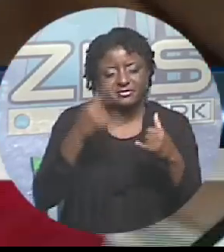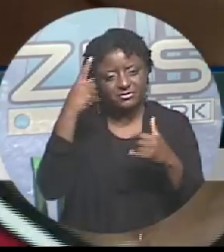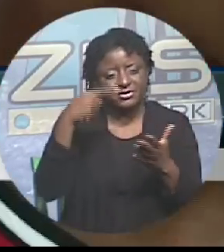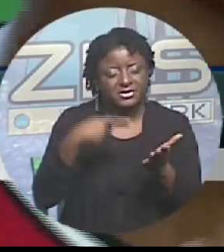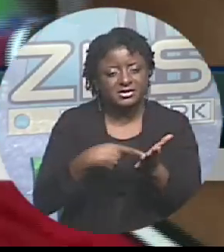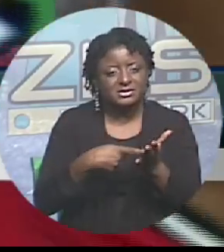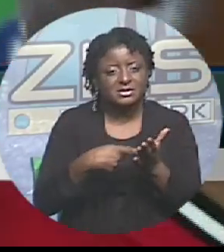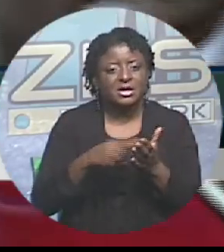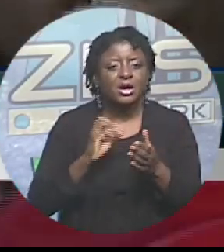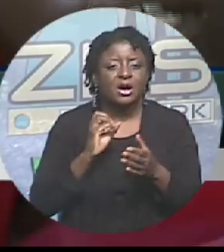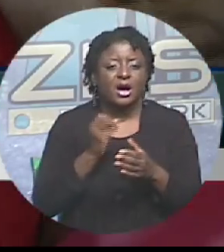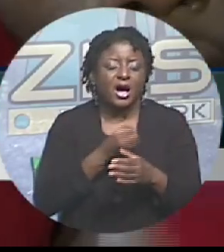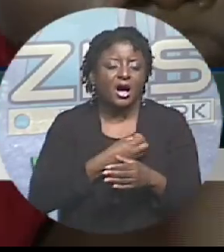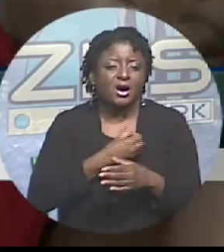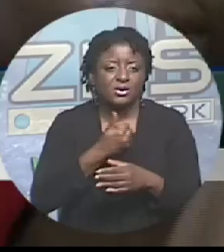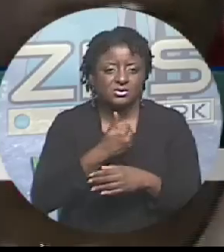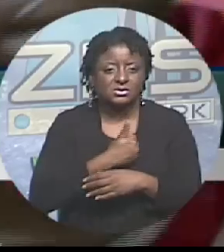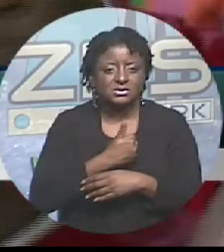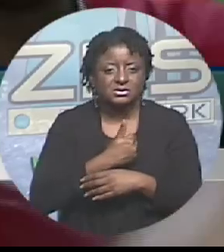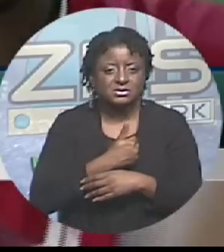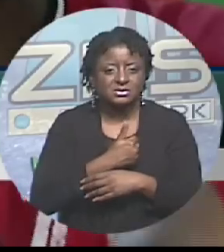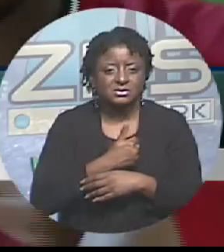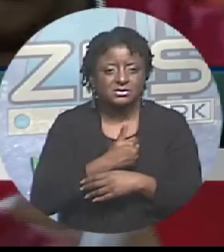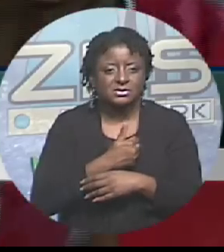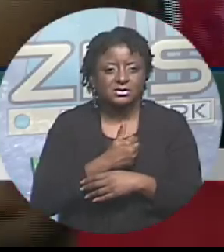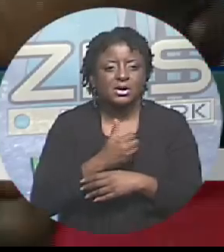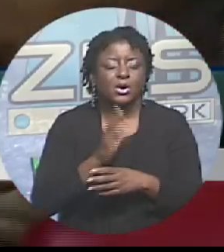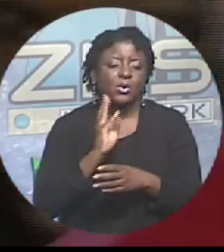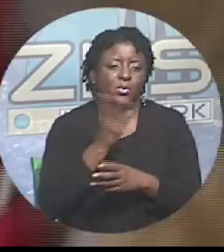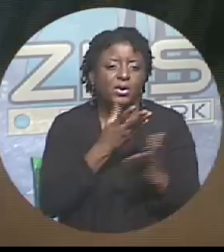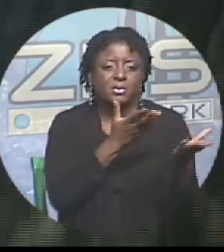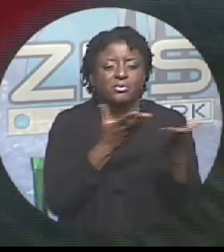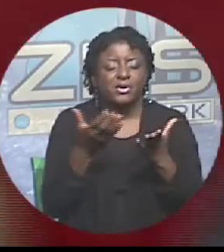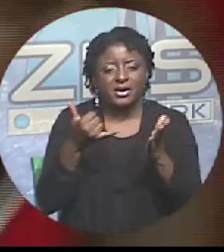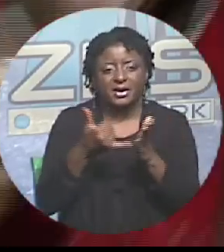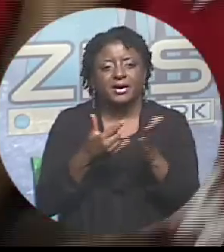one. Our one, the Knights one. It's time to bring it back. We bring it back.